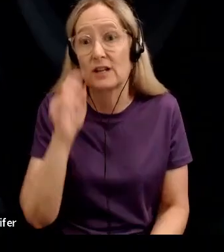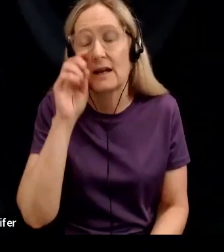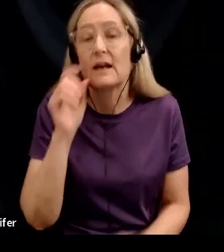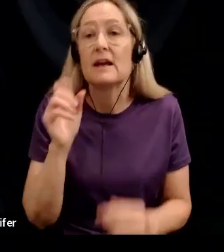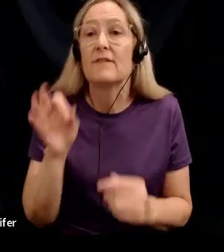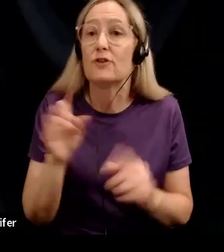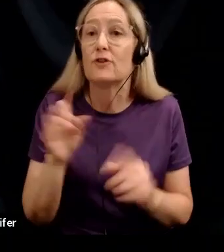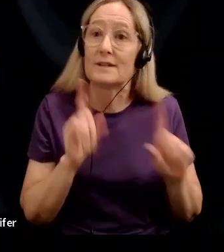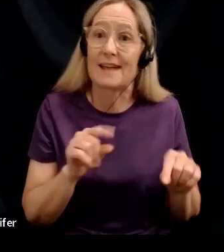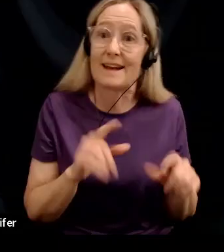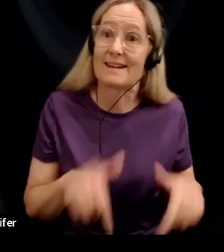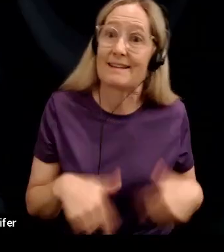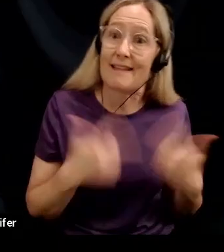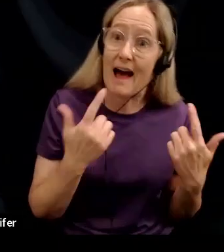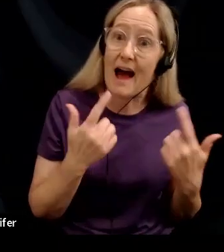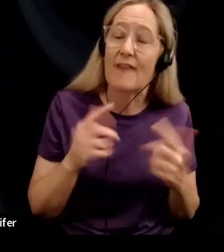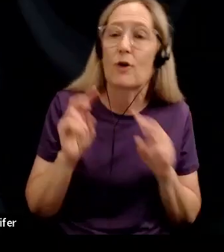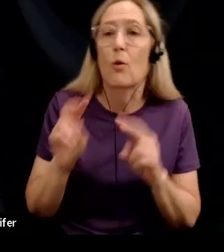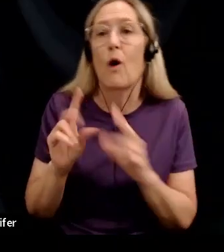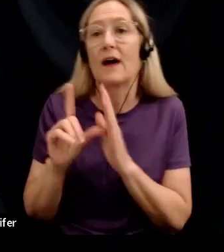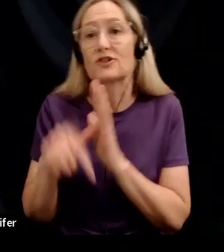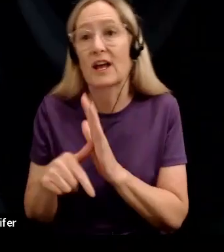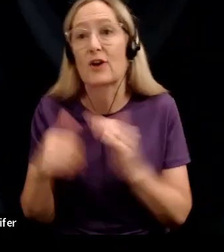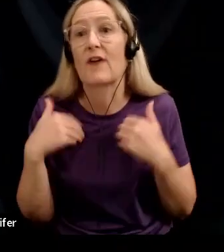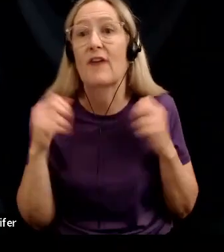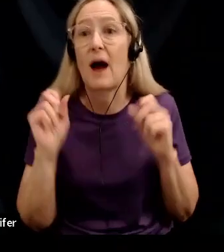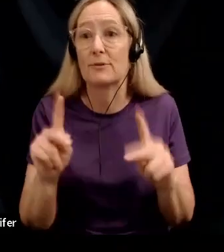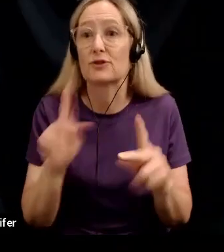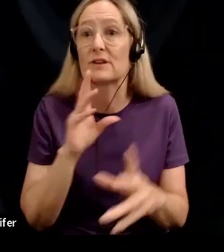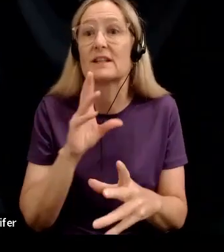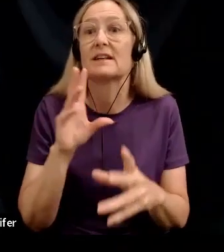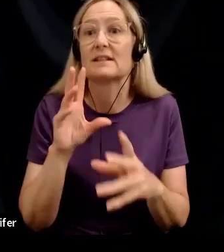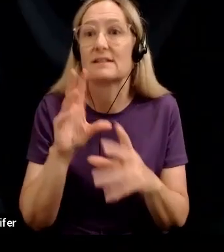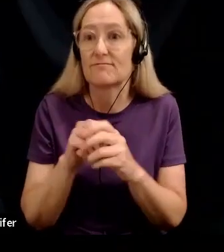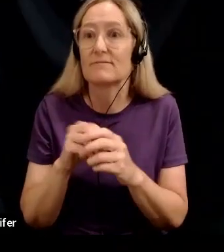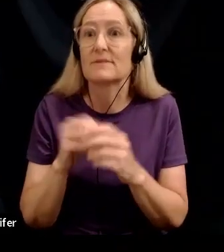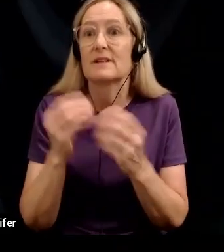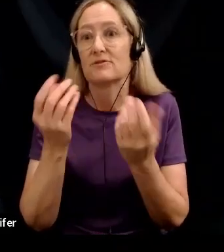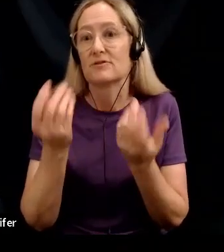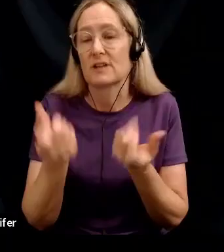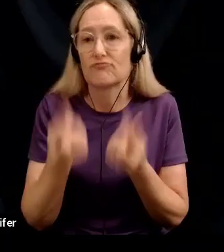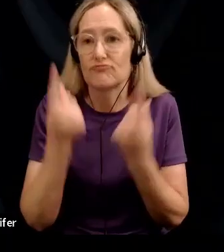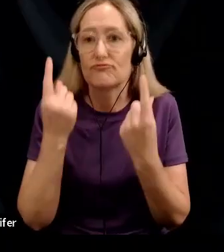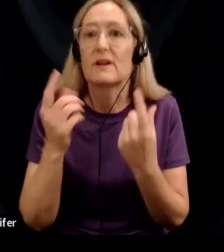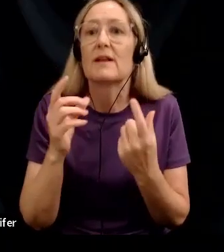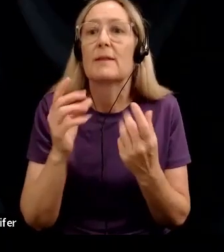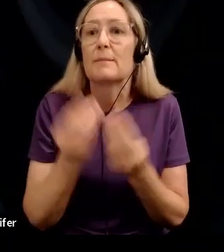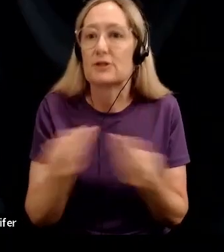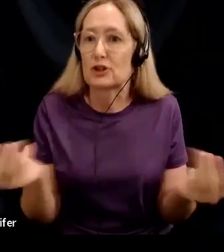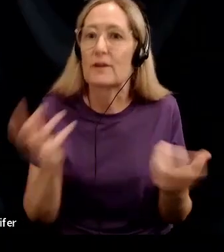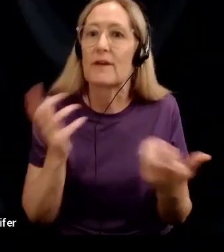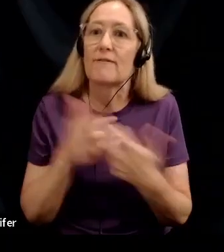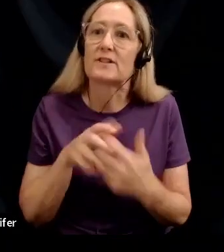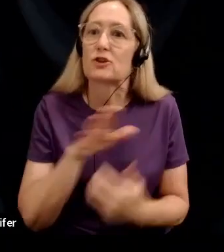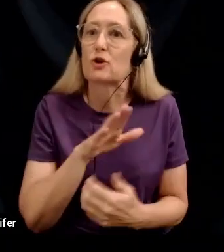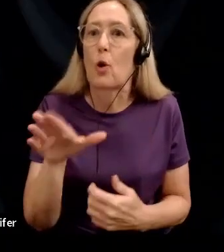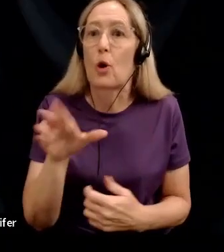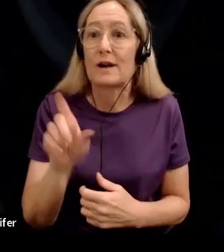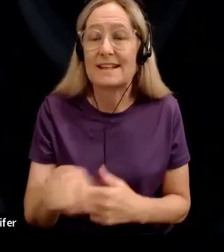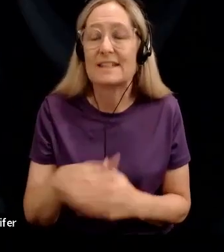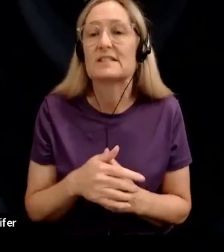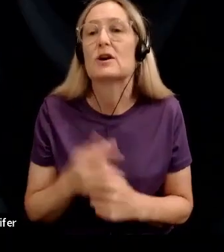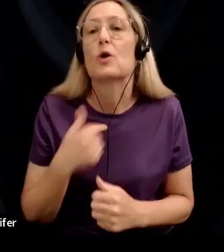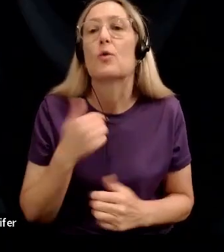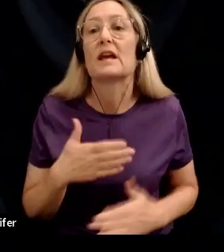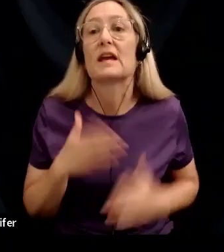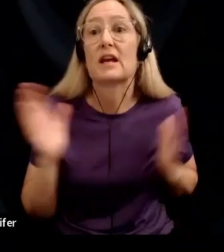attend the live session or catch up later, you'll have the opportunity to engage with the material in a way that suits your needs. I encourage you to subscribe